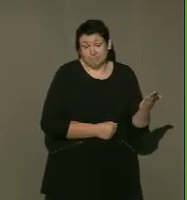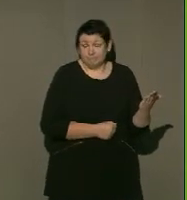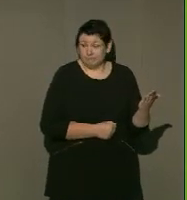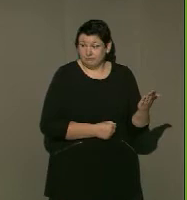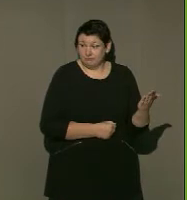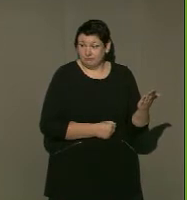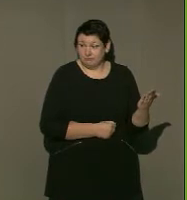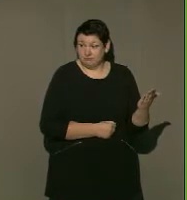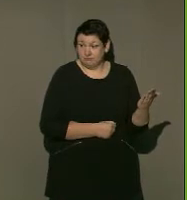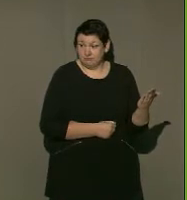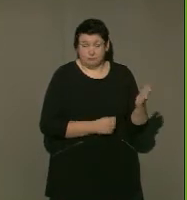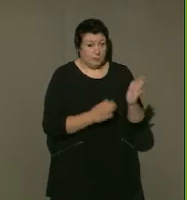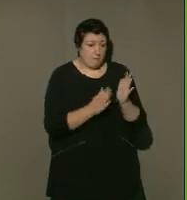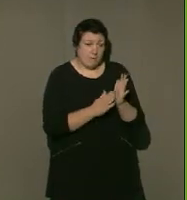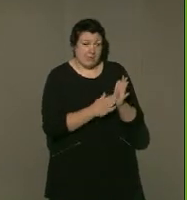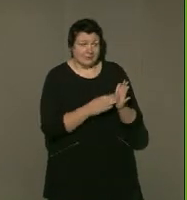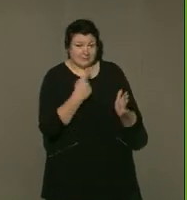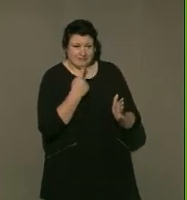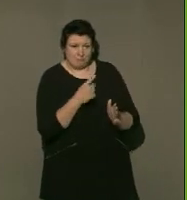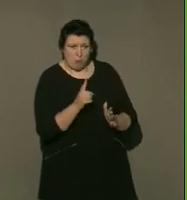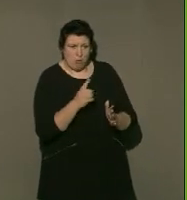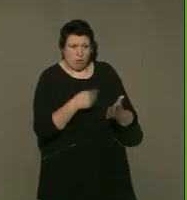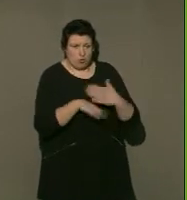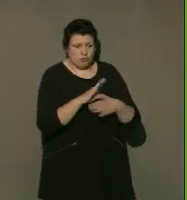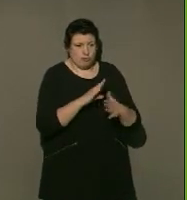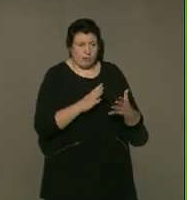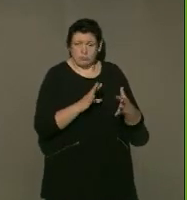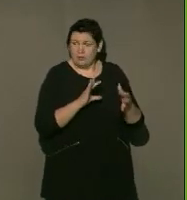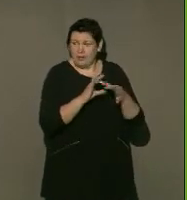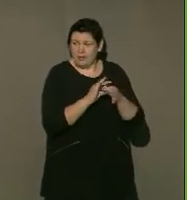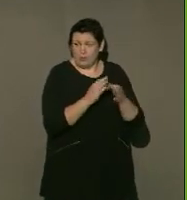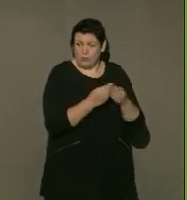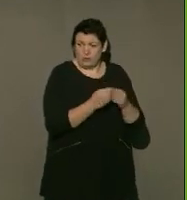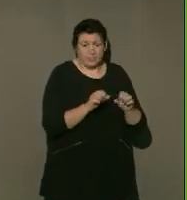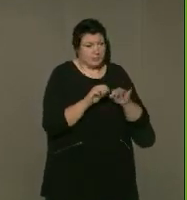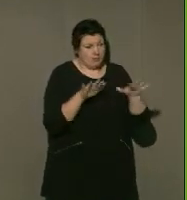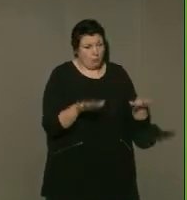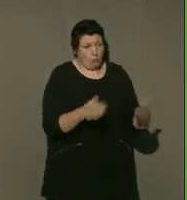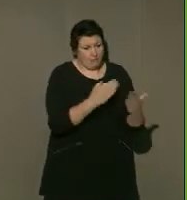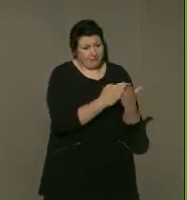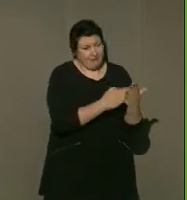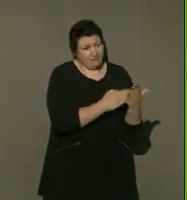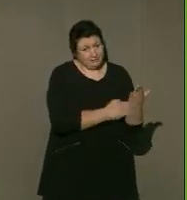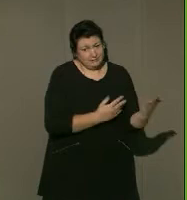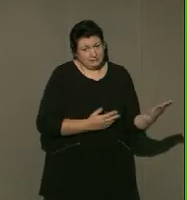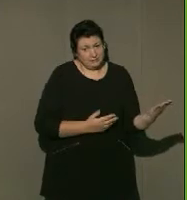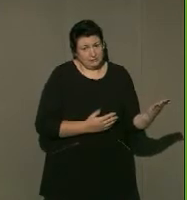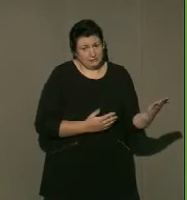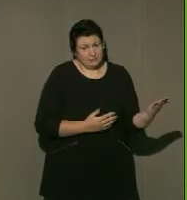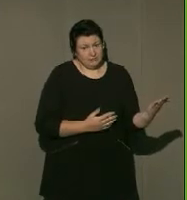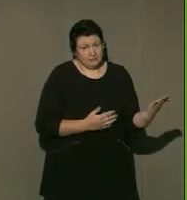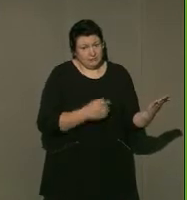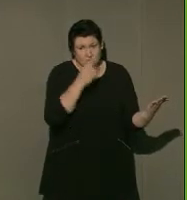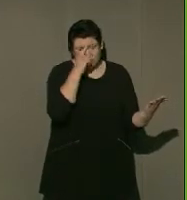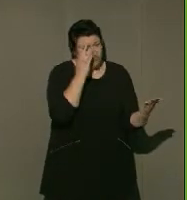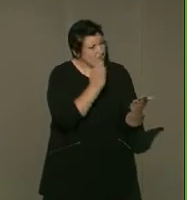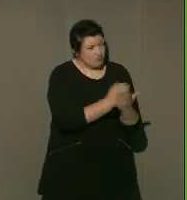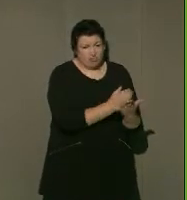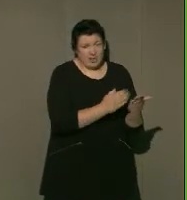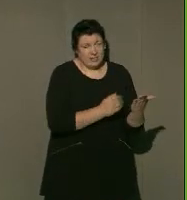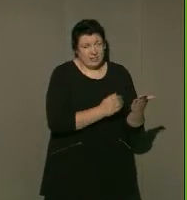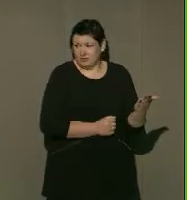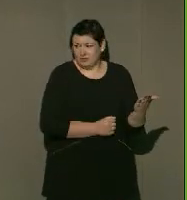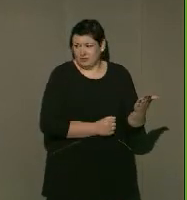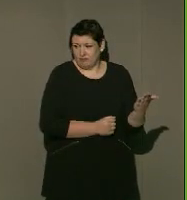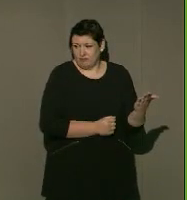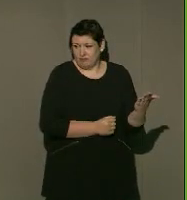What Martin said about the reference to the Equality Act, I don't think is relevant.